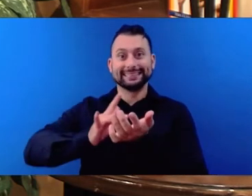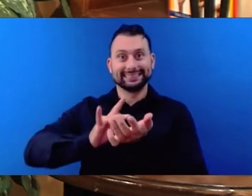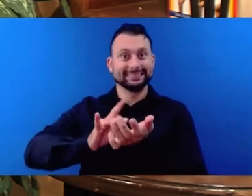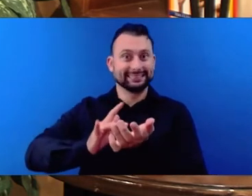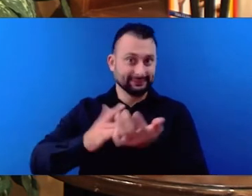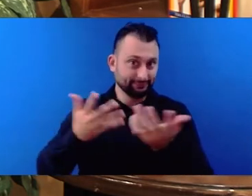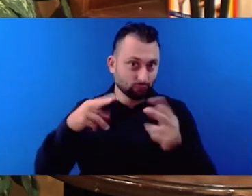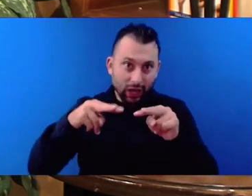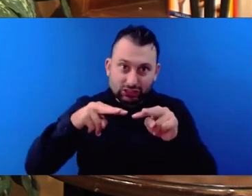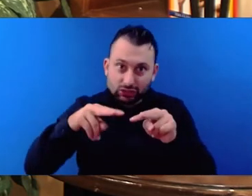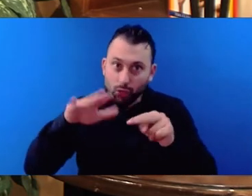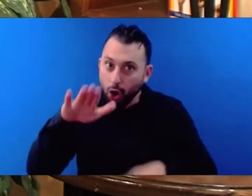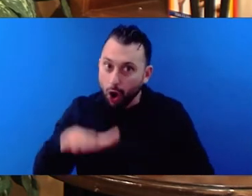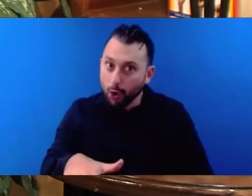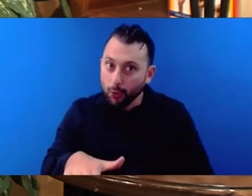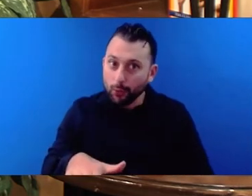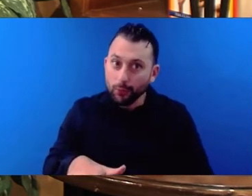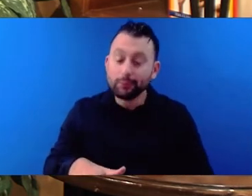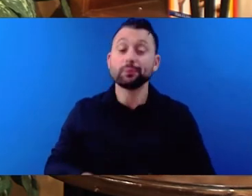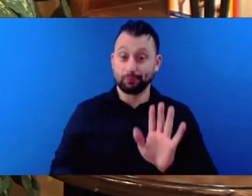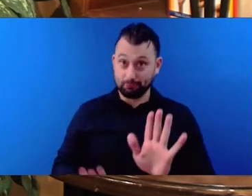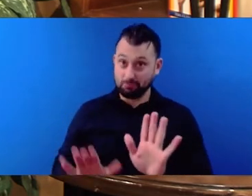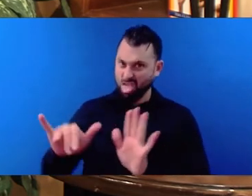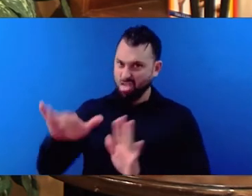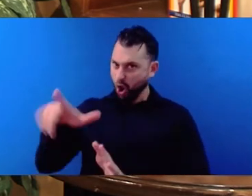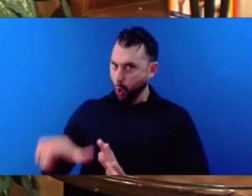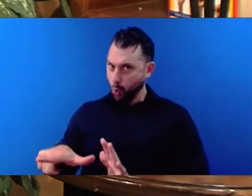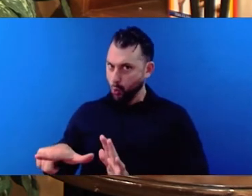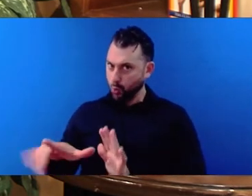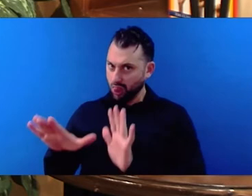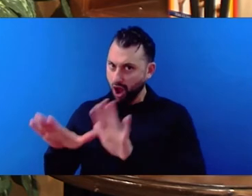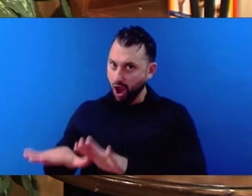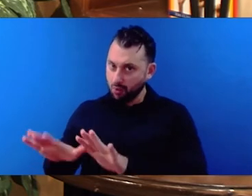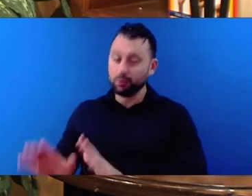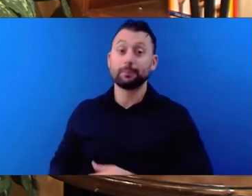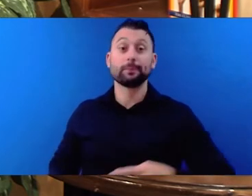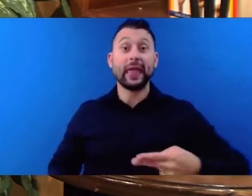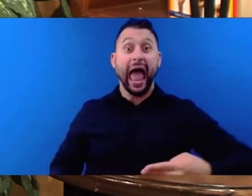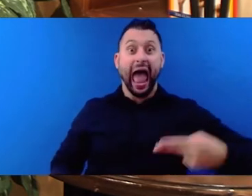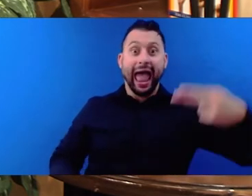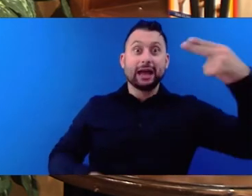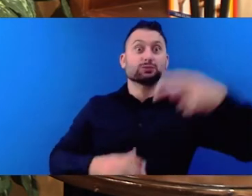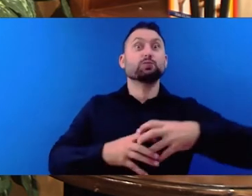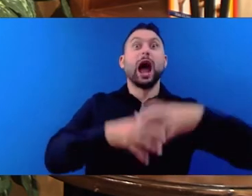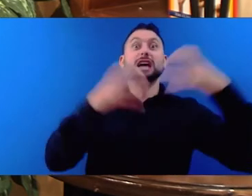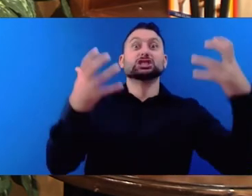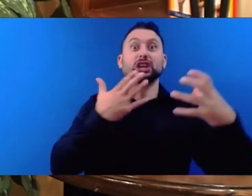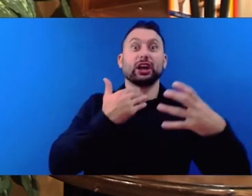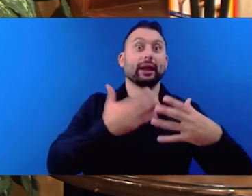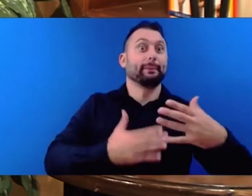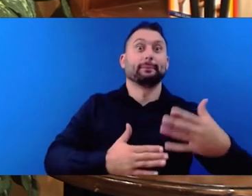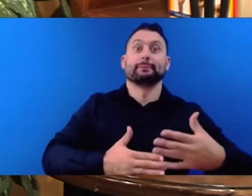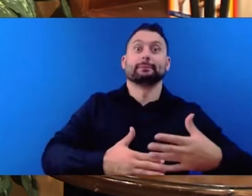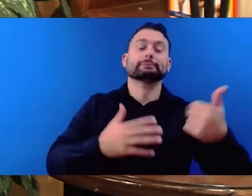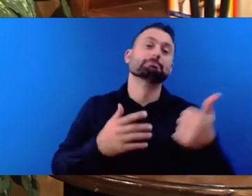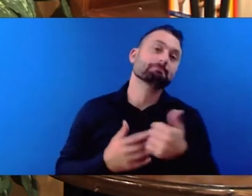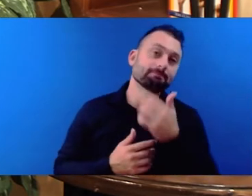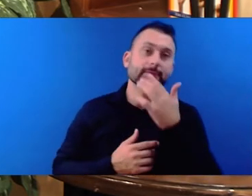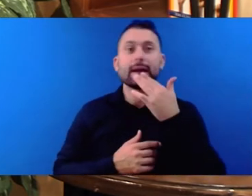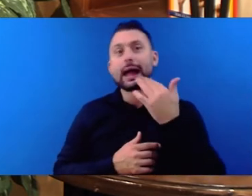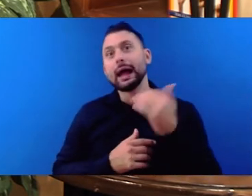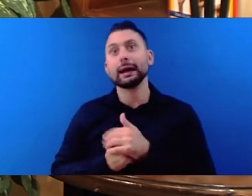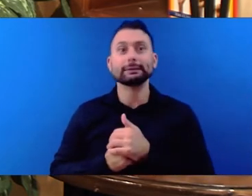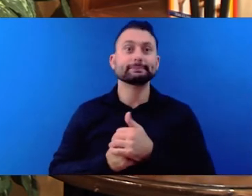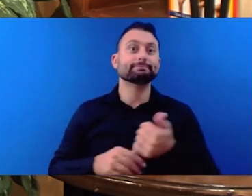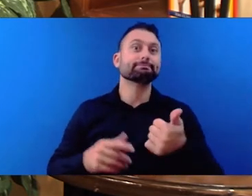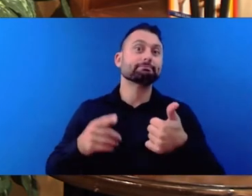of blood sugar being too high, there's a couple different ones that we can look out for. And these can also kind of